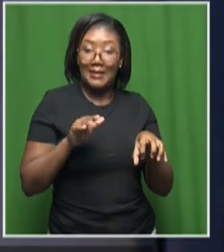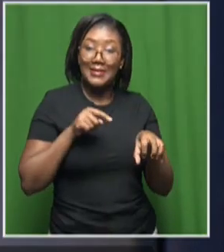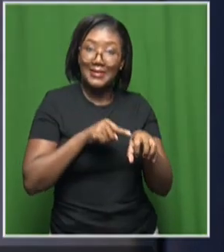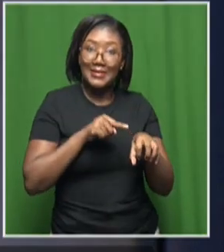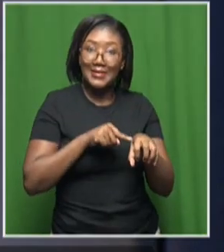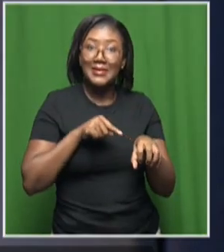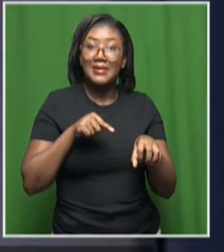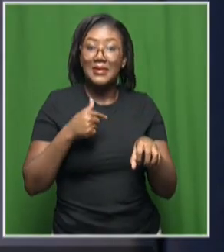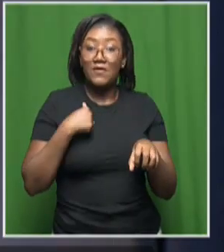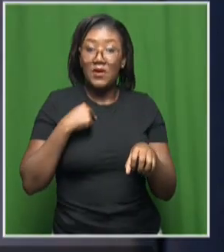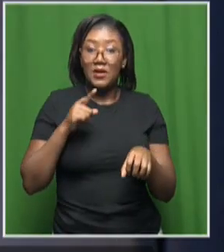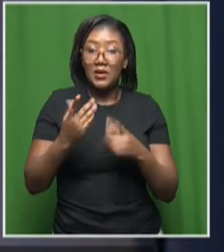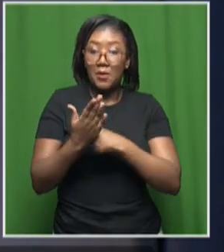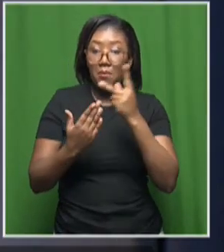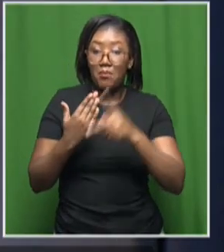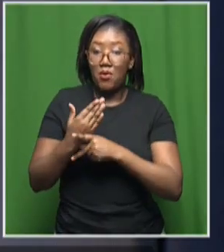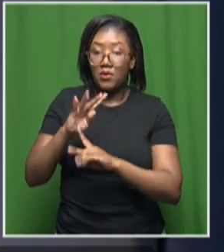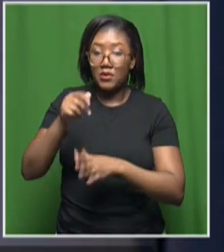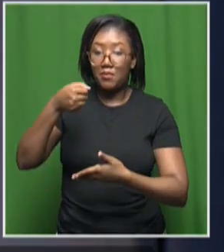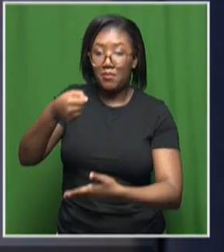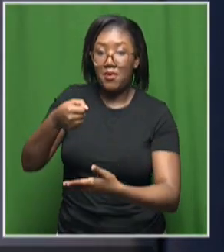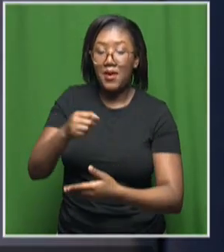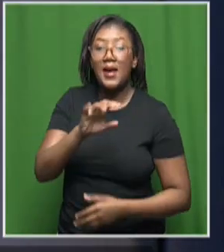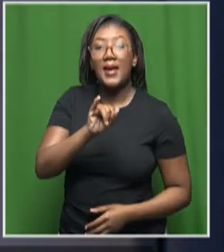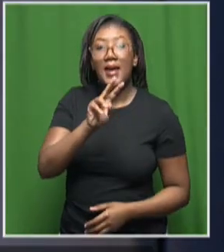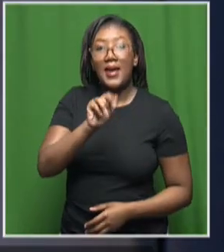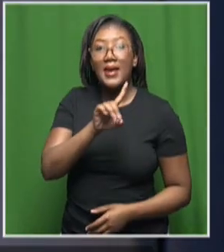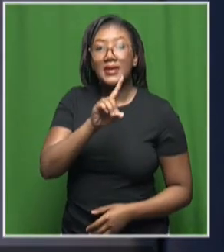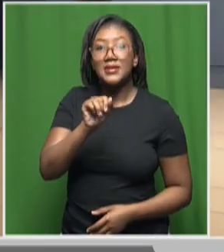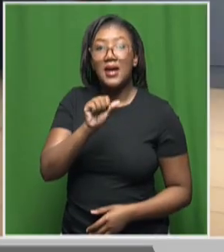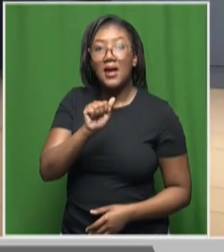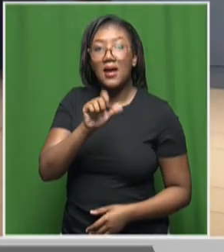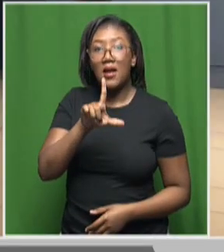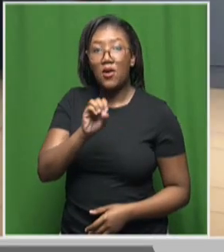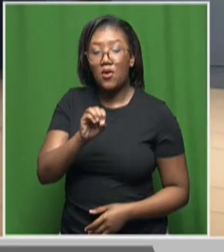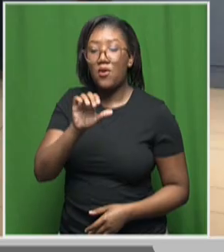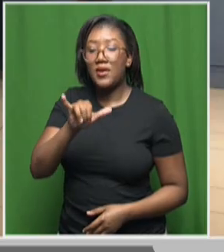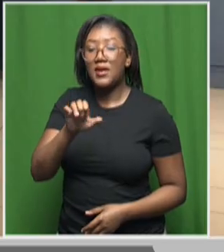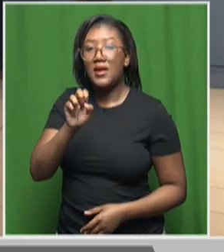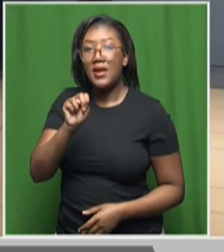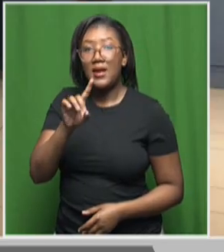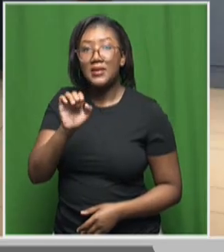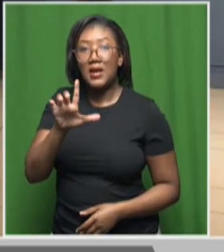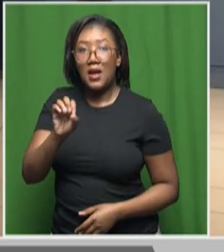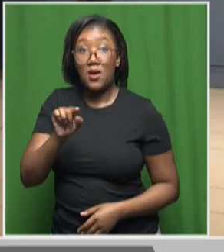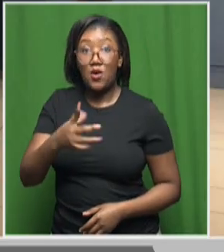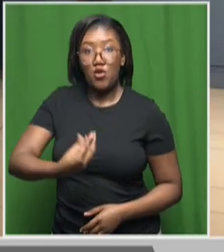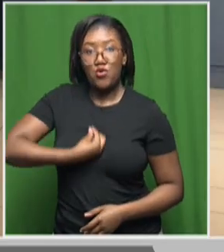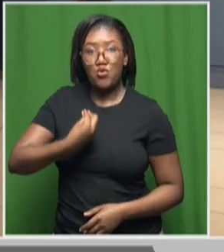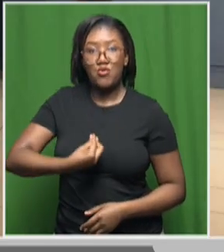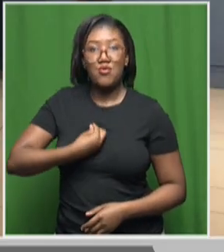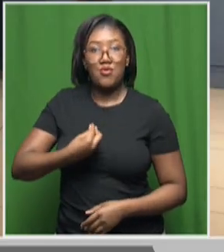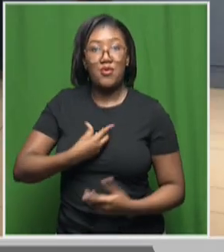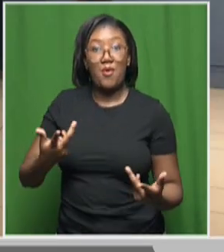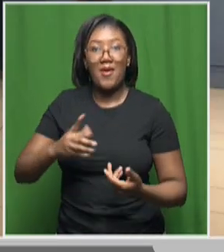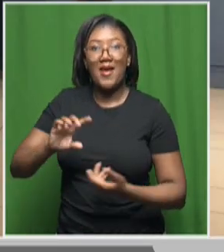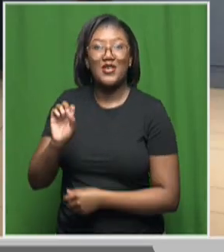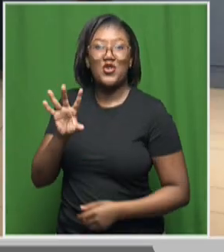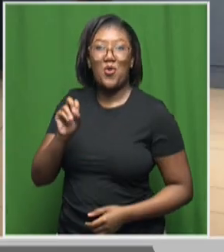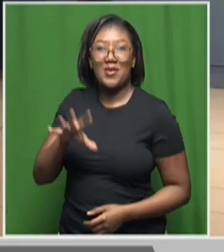project that we are starting, which is called Mzwandile, which is an after-school art program for youth in Soweto. And